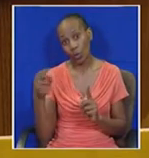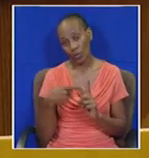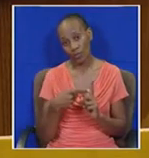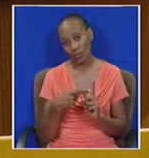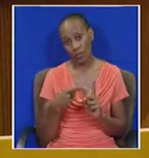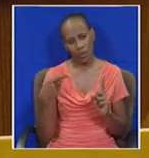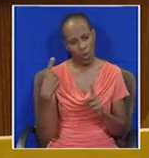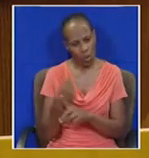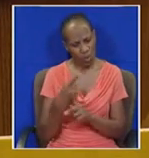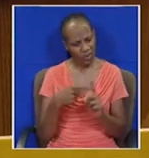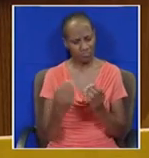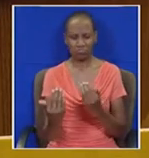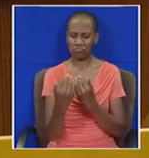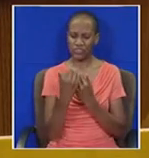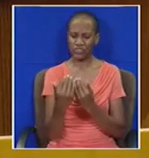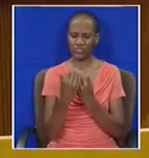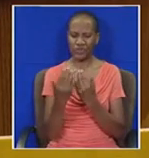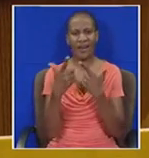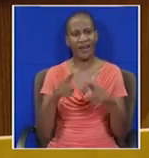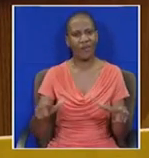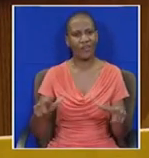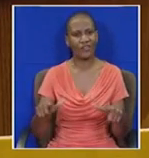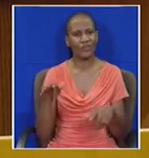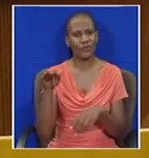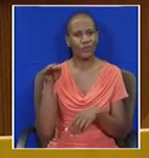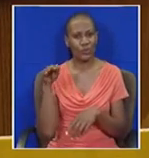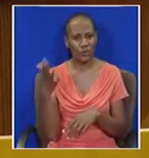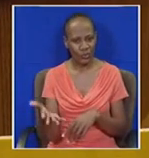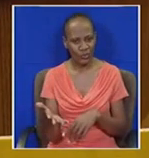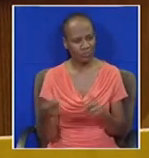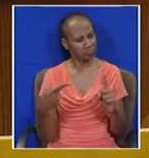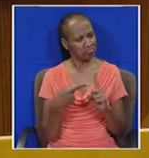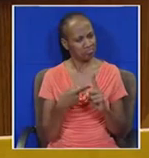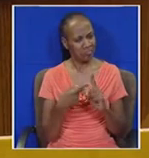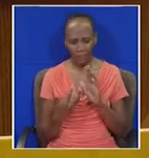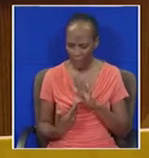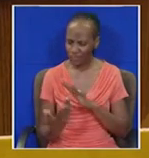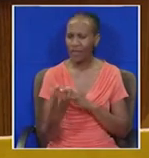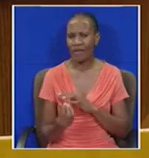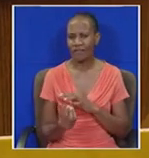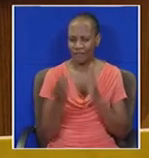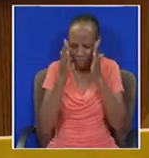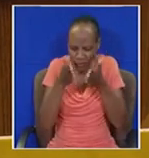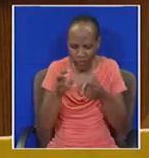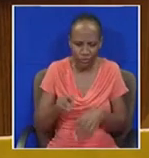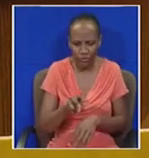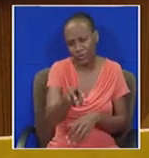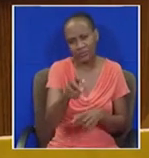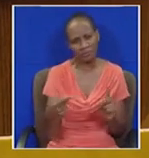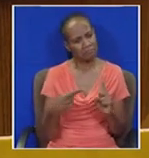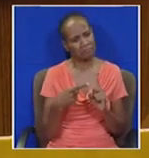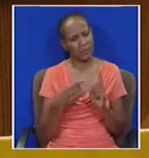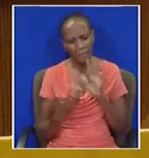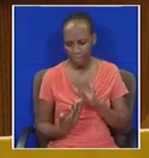with my Zulu. We got to know each other very well. She was passionate about tourism. She was passionate with